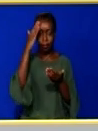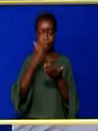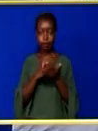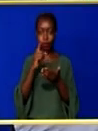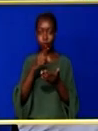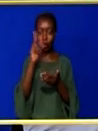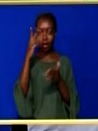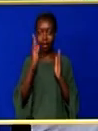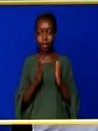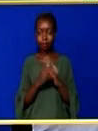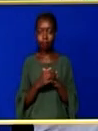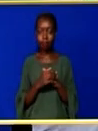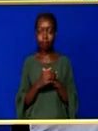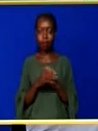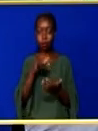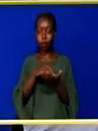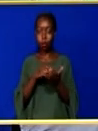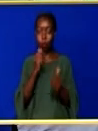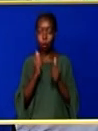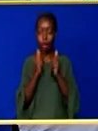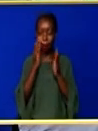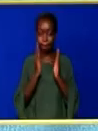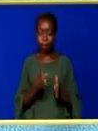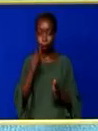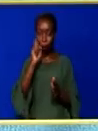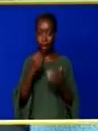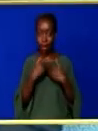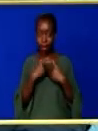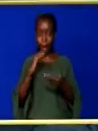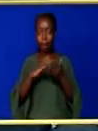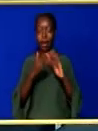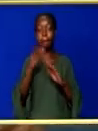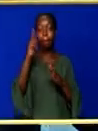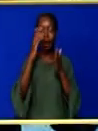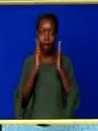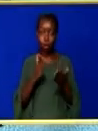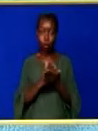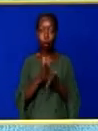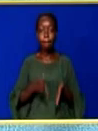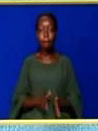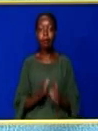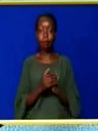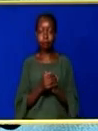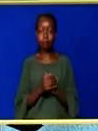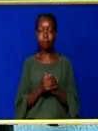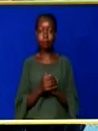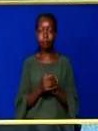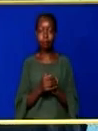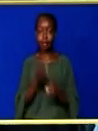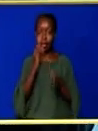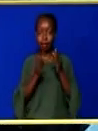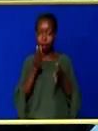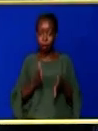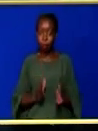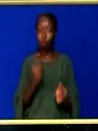by birth. Conditions that a person should meet to qualify to be a Kenyan citizen by birth. Of course, you are born by a Kenyan parents,